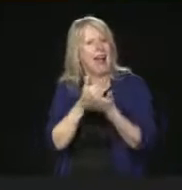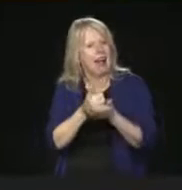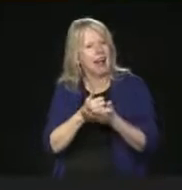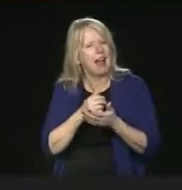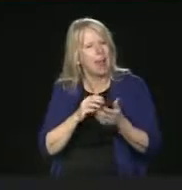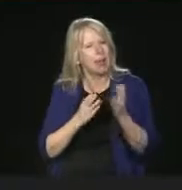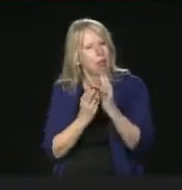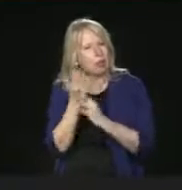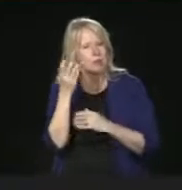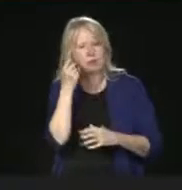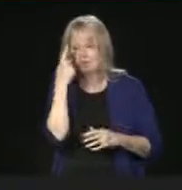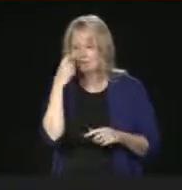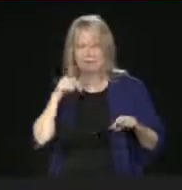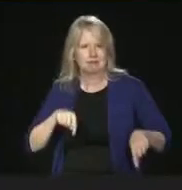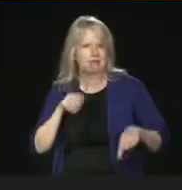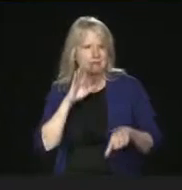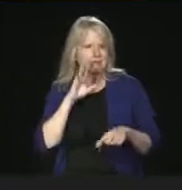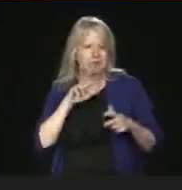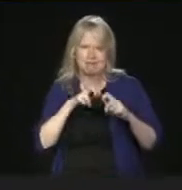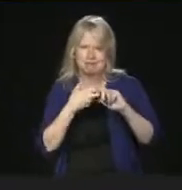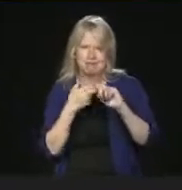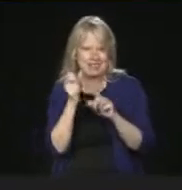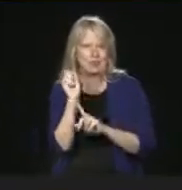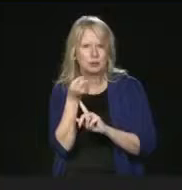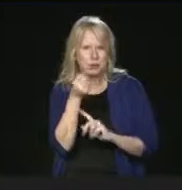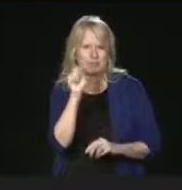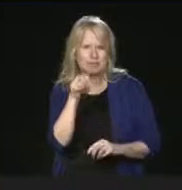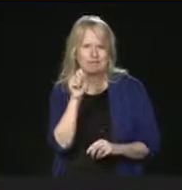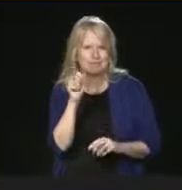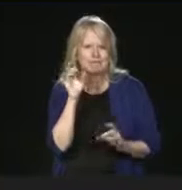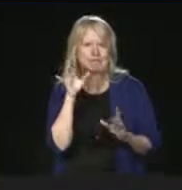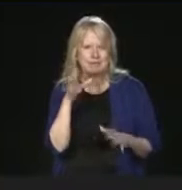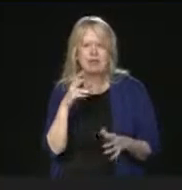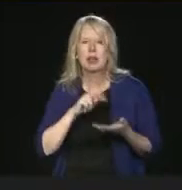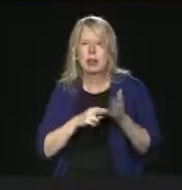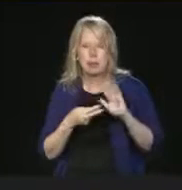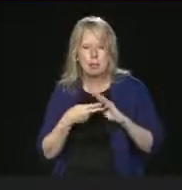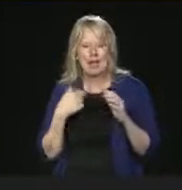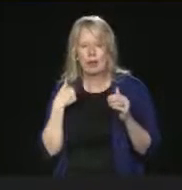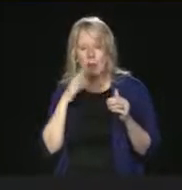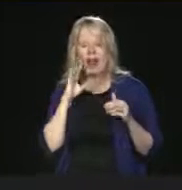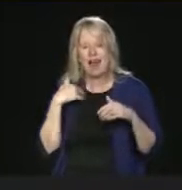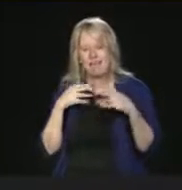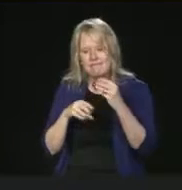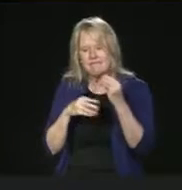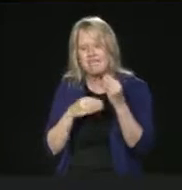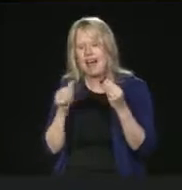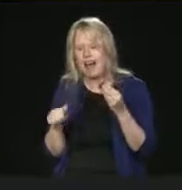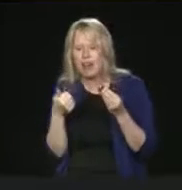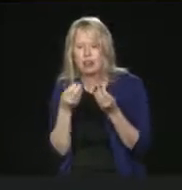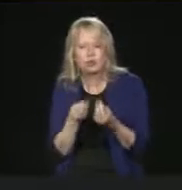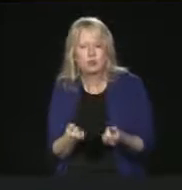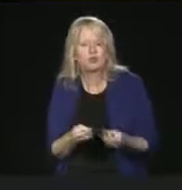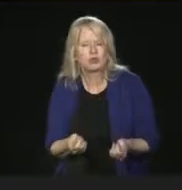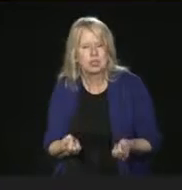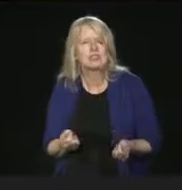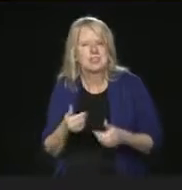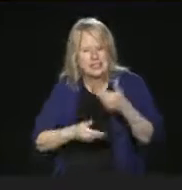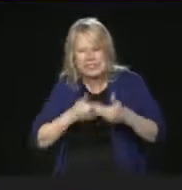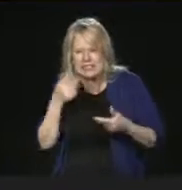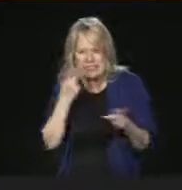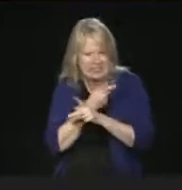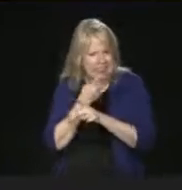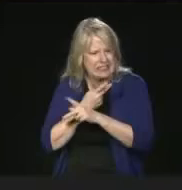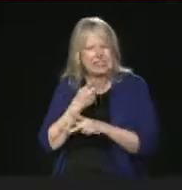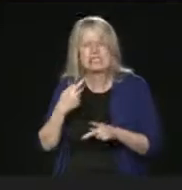This is a difficult situation and it will require multiple solutions. And this is work we'll all do together, but we will do it and